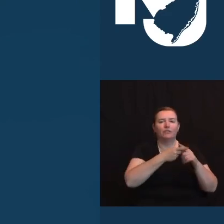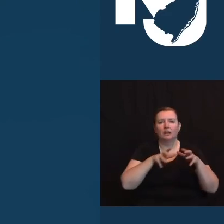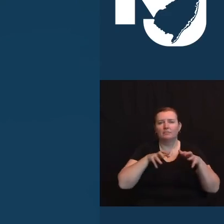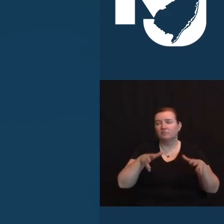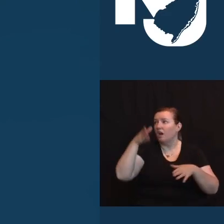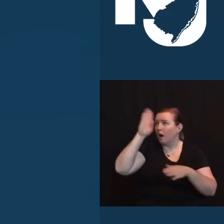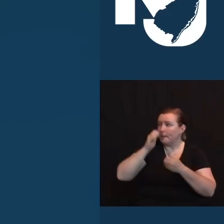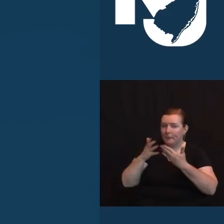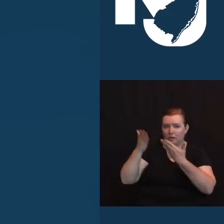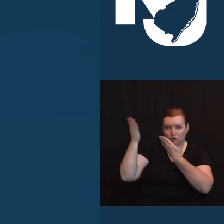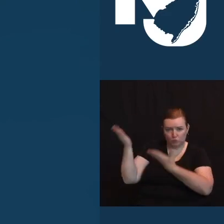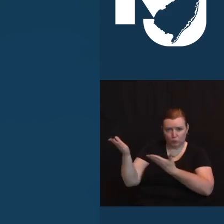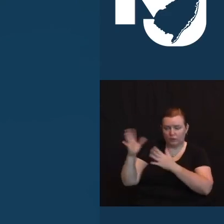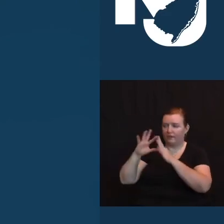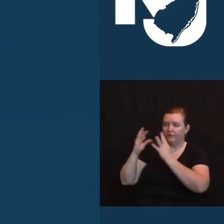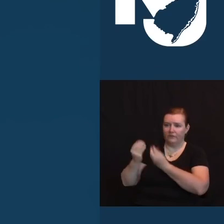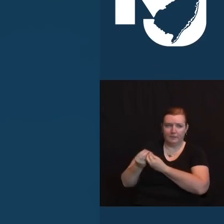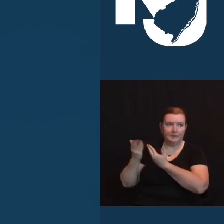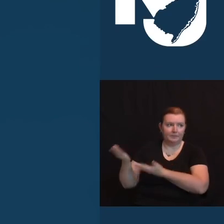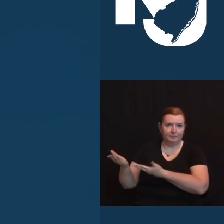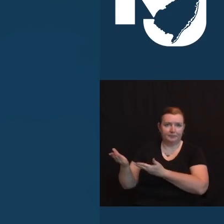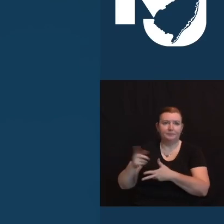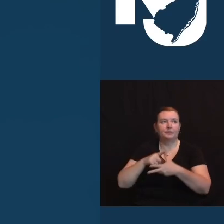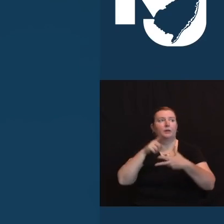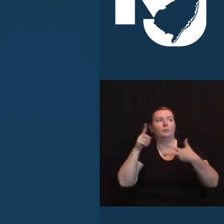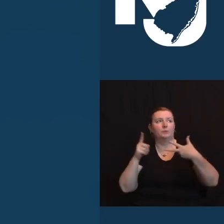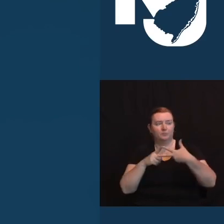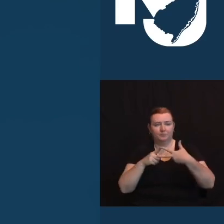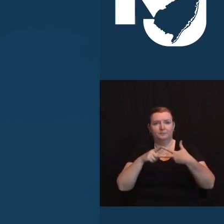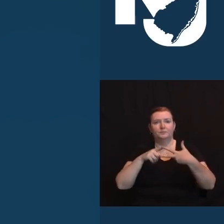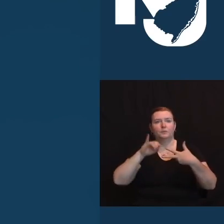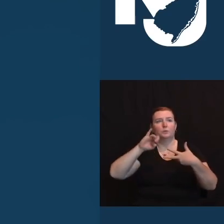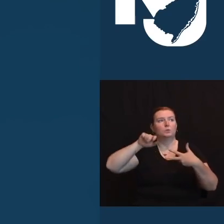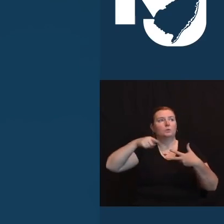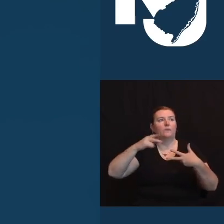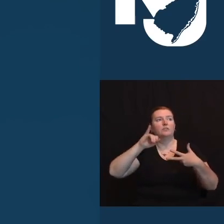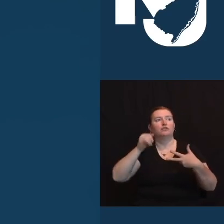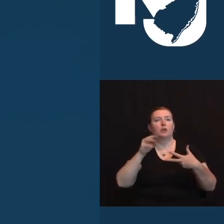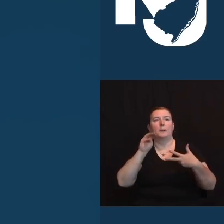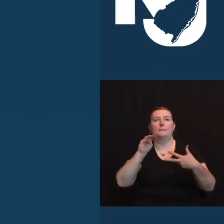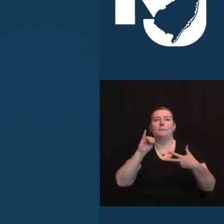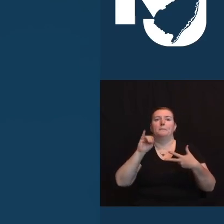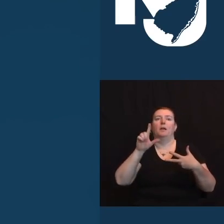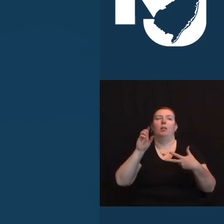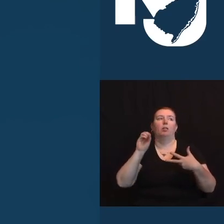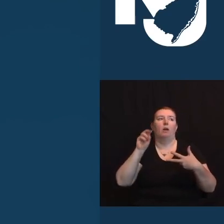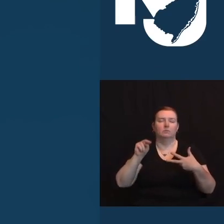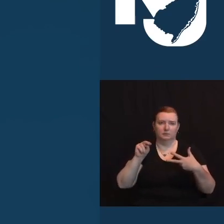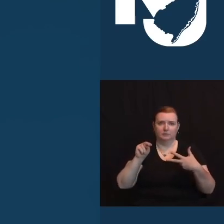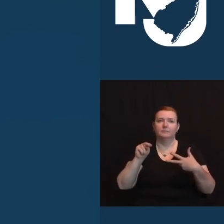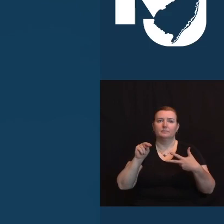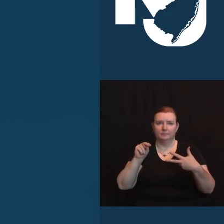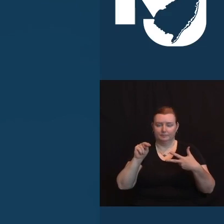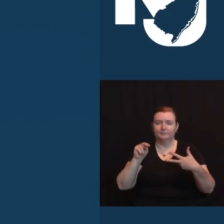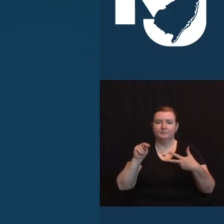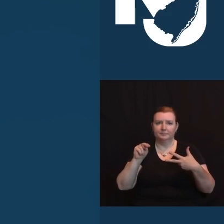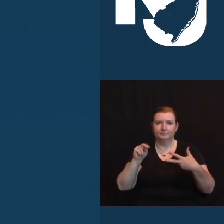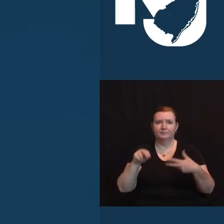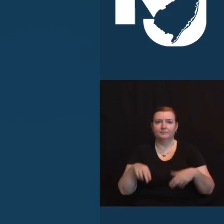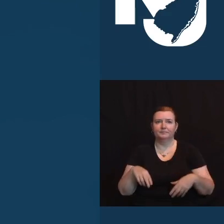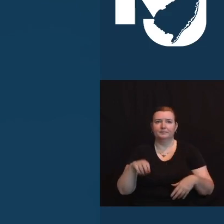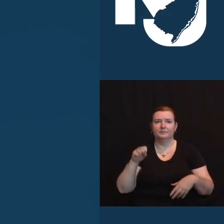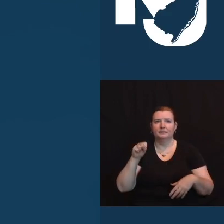and your family. Next, we move to the Jersey Shore to remember Joseph Milan of Seaside Park. Joe